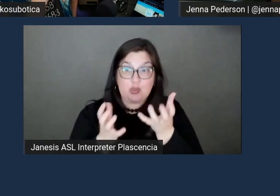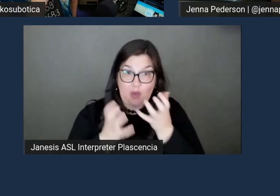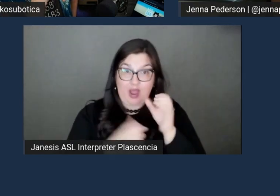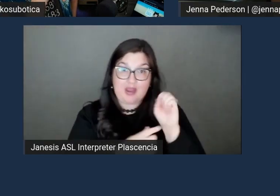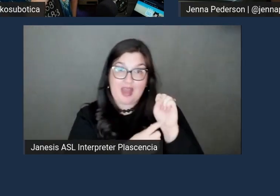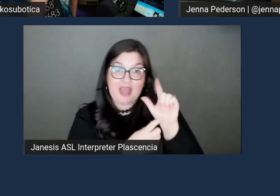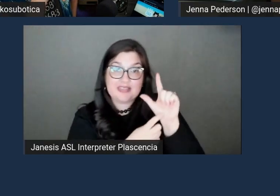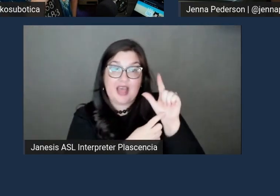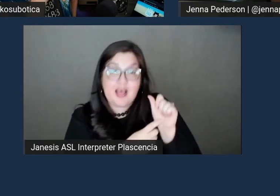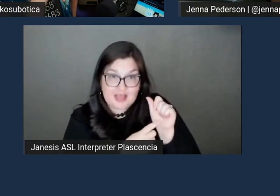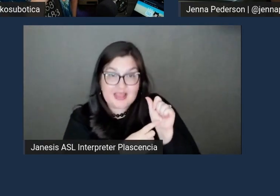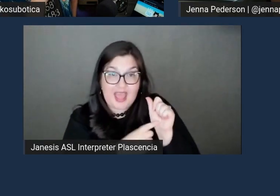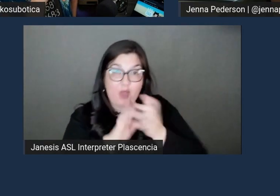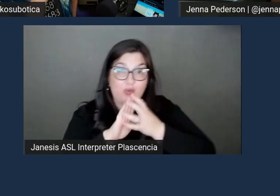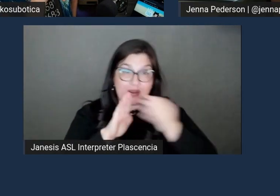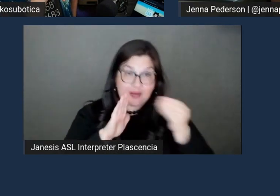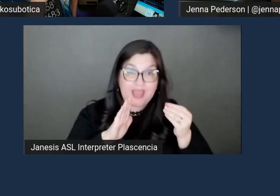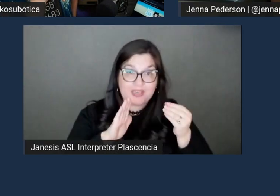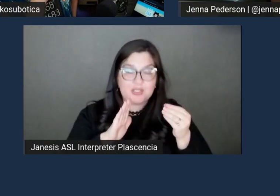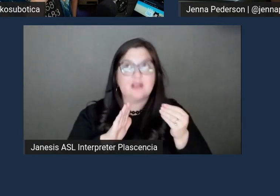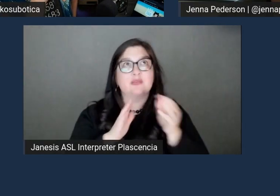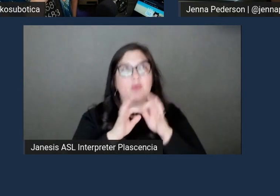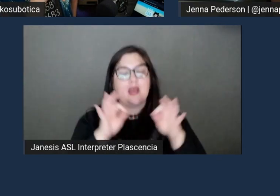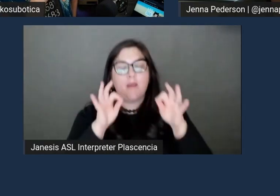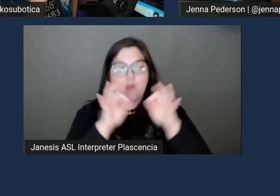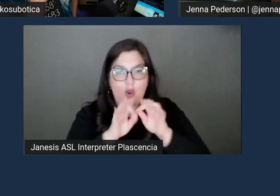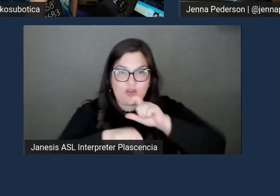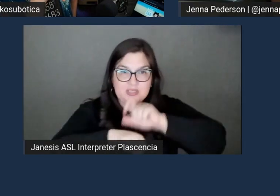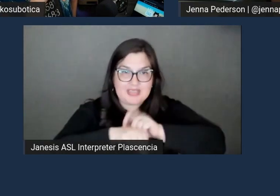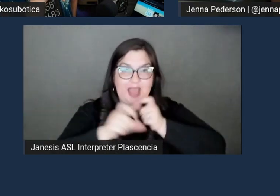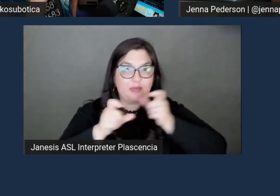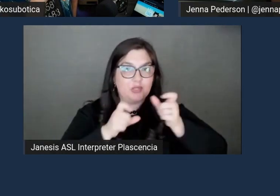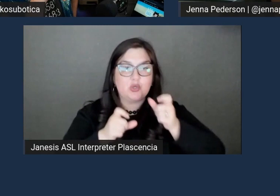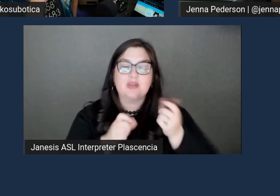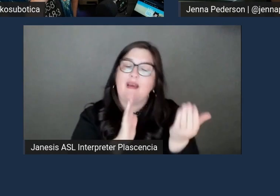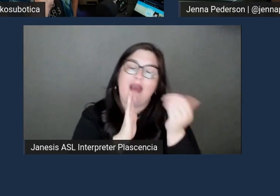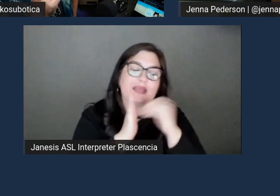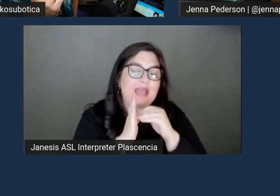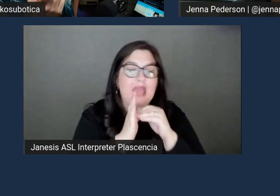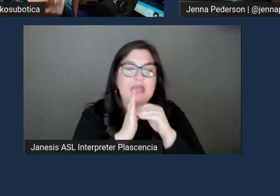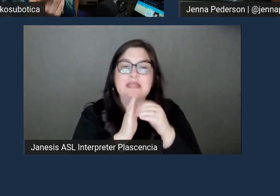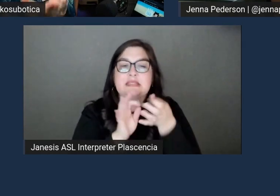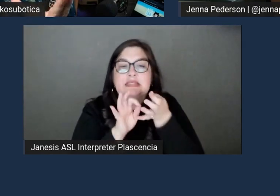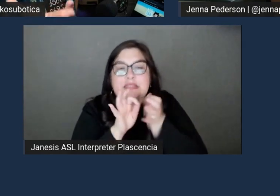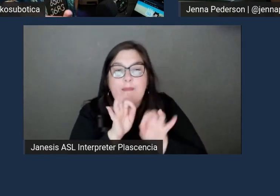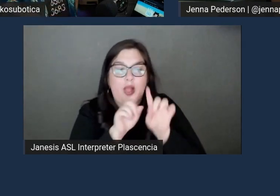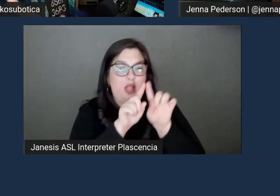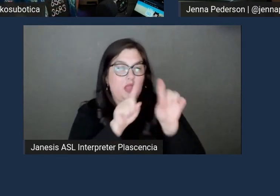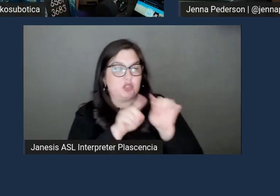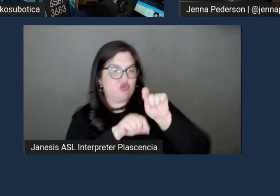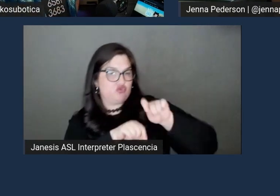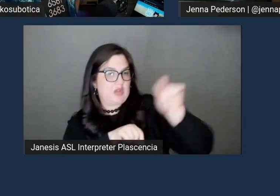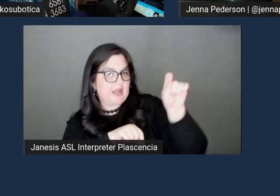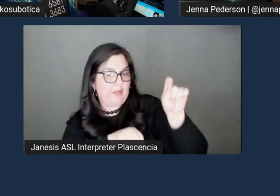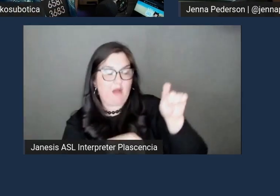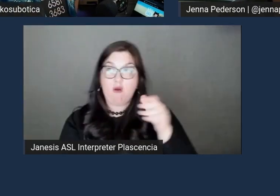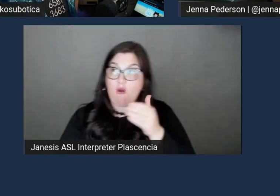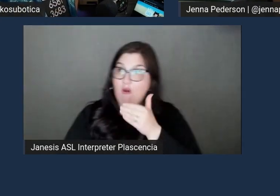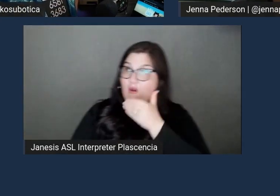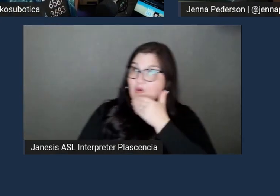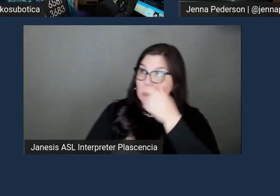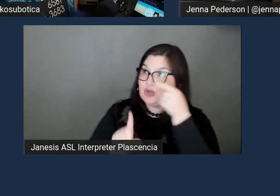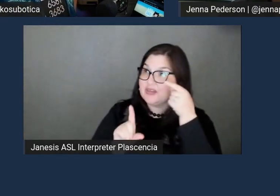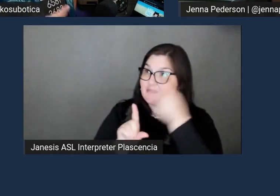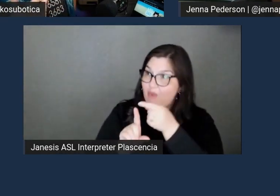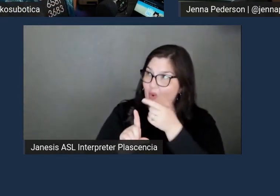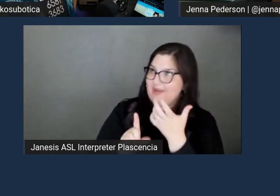really where replication time control comes in. Again, it's a single checkbox in your rule for replication. That's a good point. How long does it